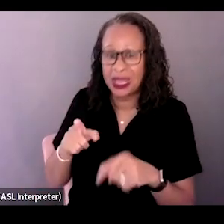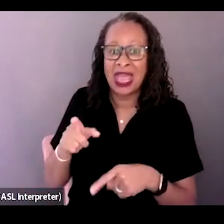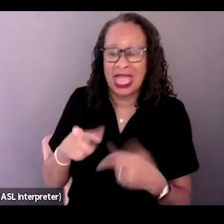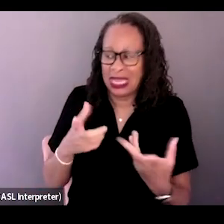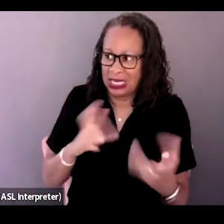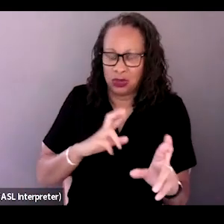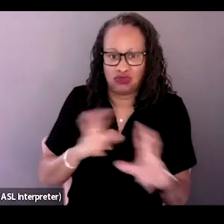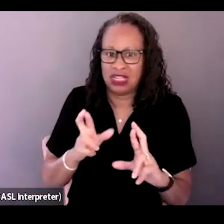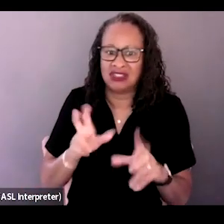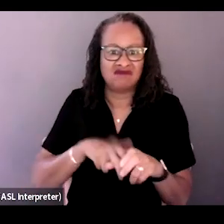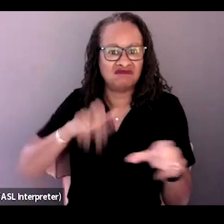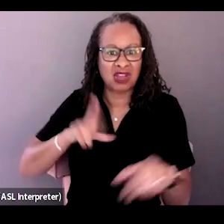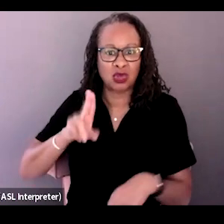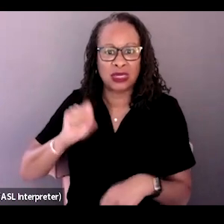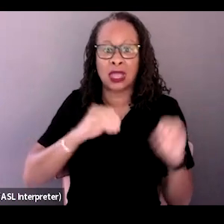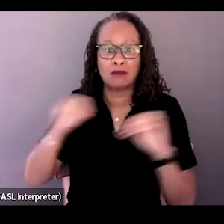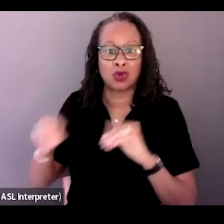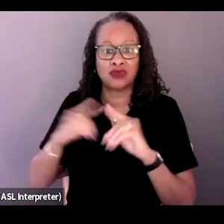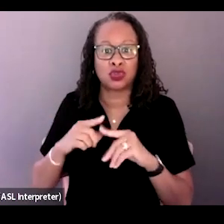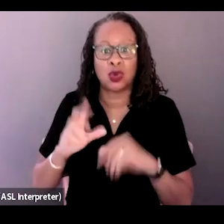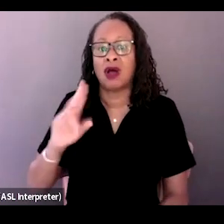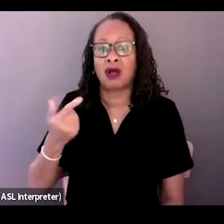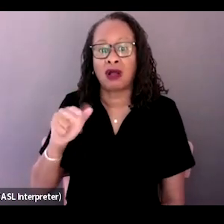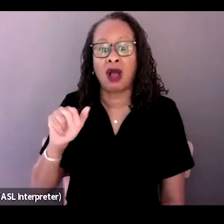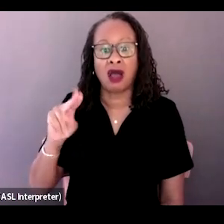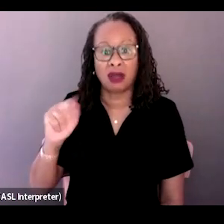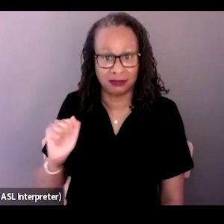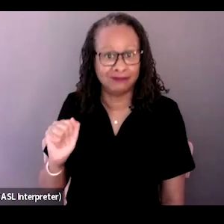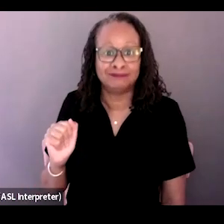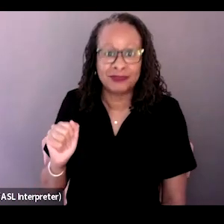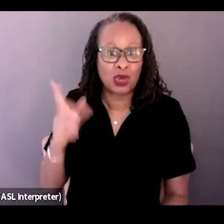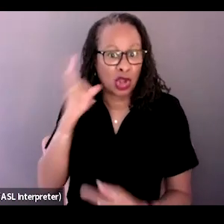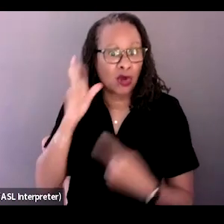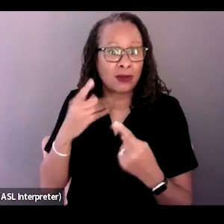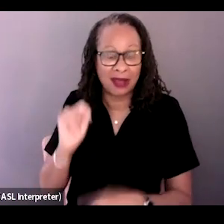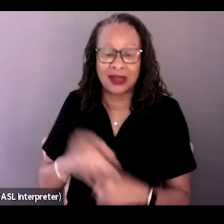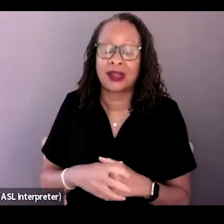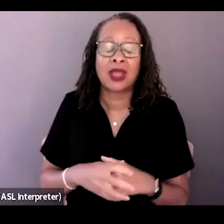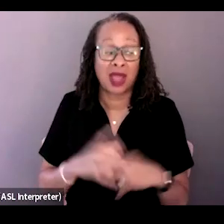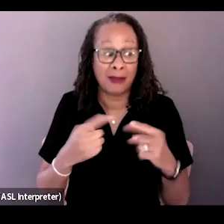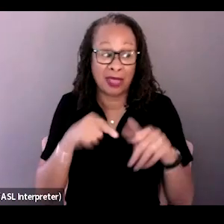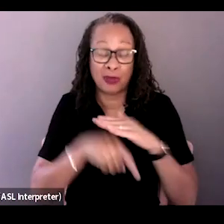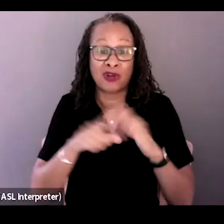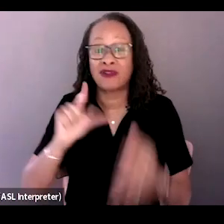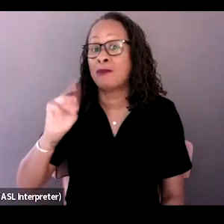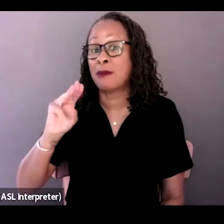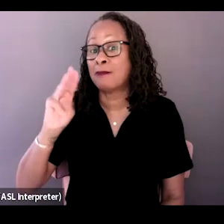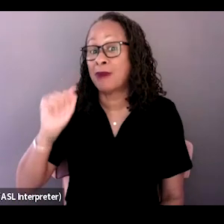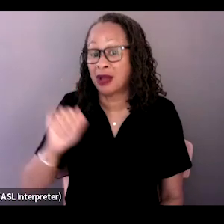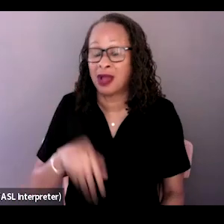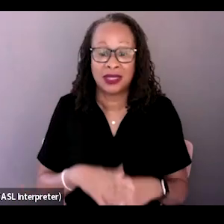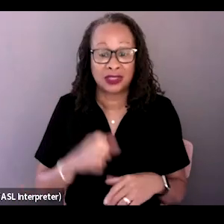US citizenship and move to Ghana. So it's not that even when they're sent out as black jazz ambassadors, as a propaganda tool,